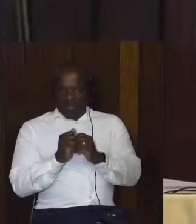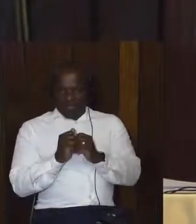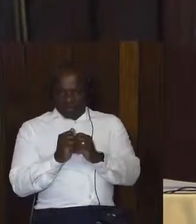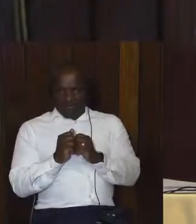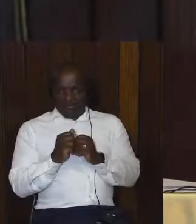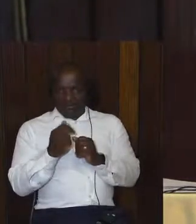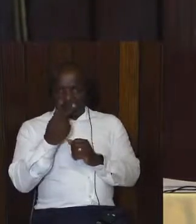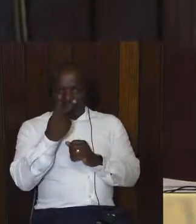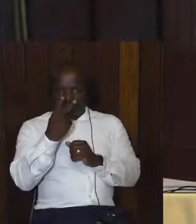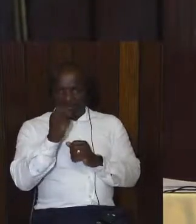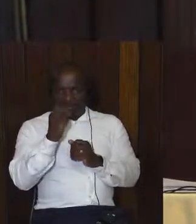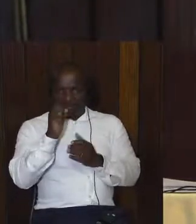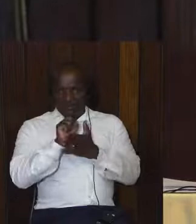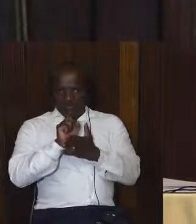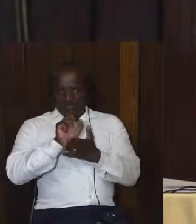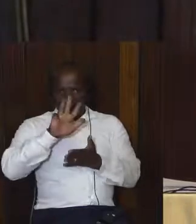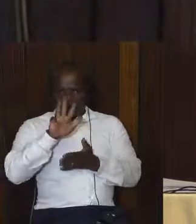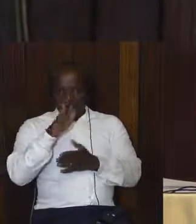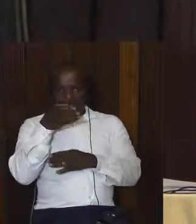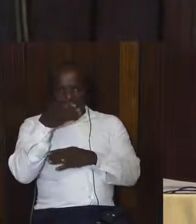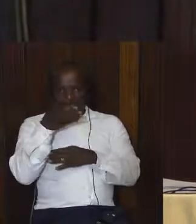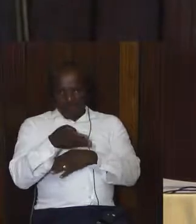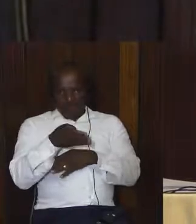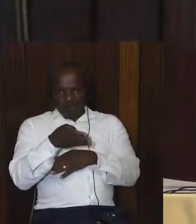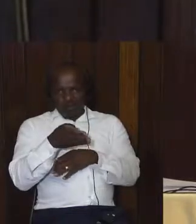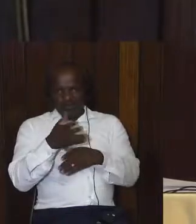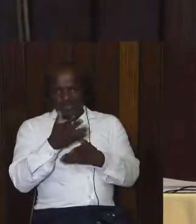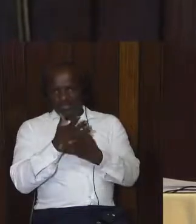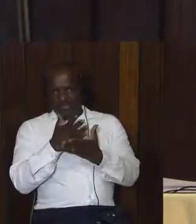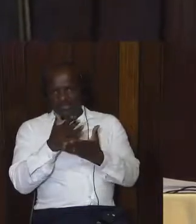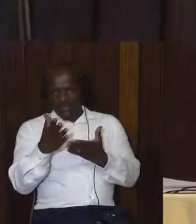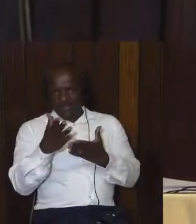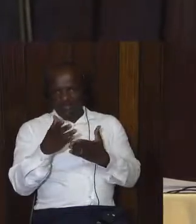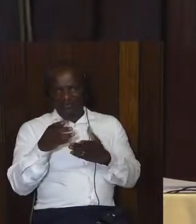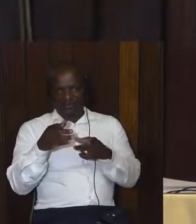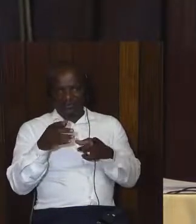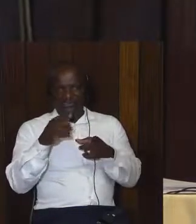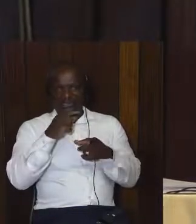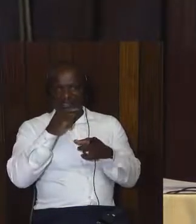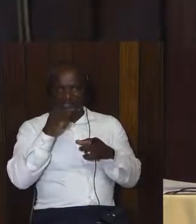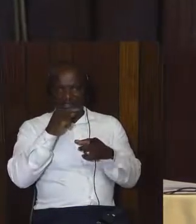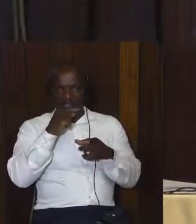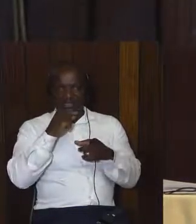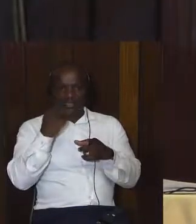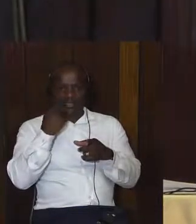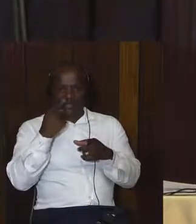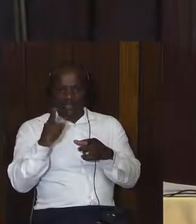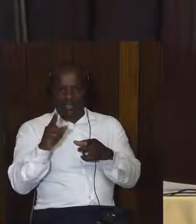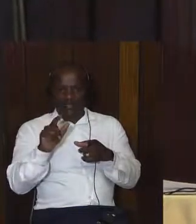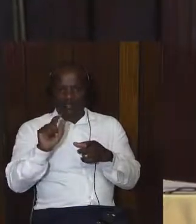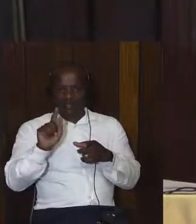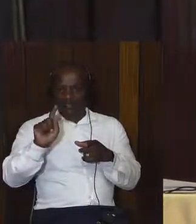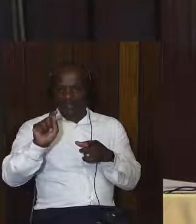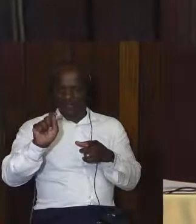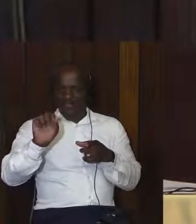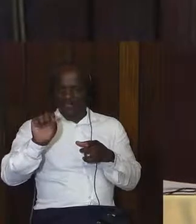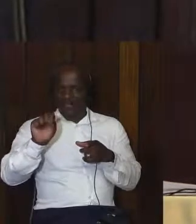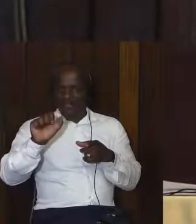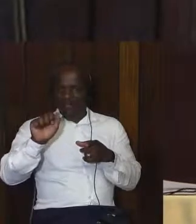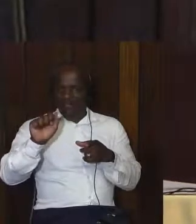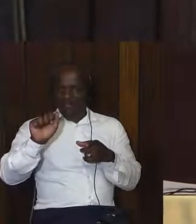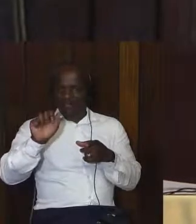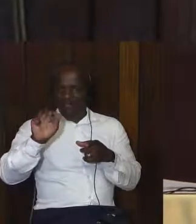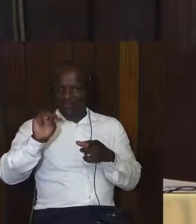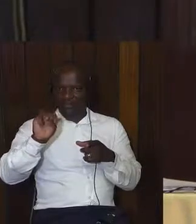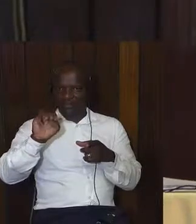in 2019, we were here, when some of us got to know about Zamaya Road and the difficulties and challenges they are faced with.